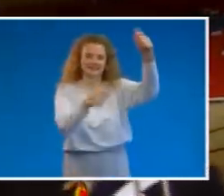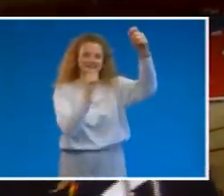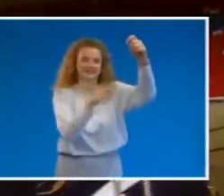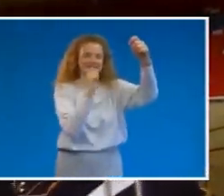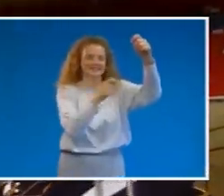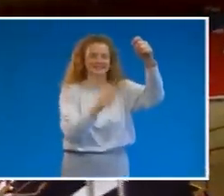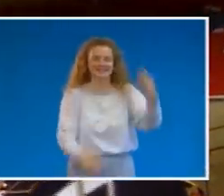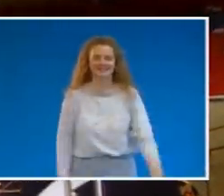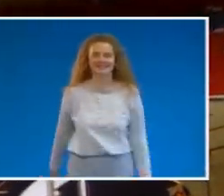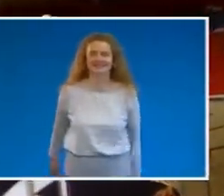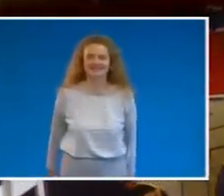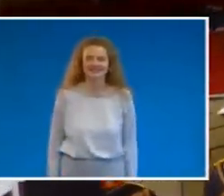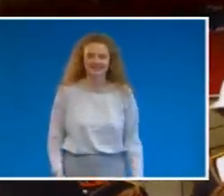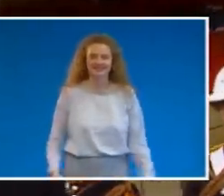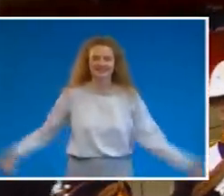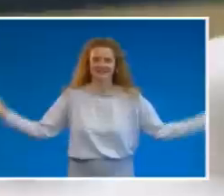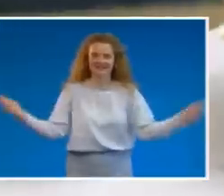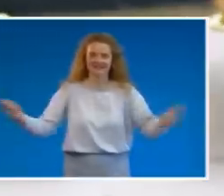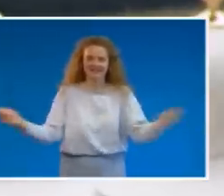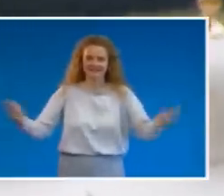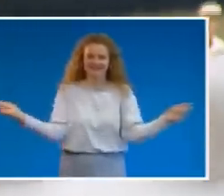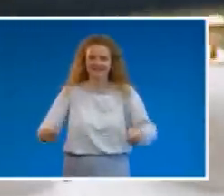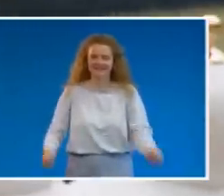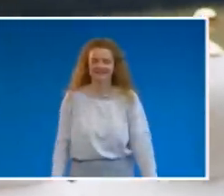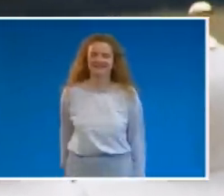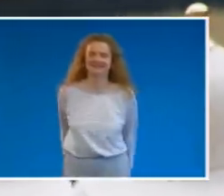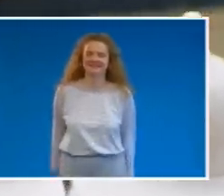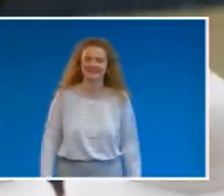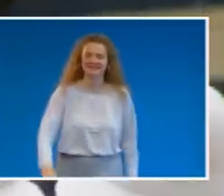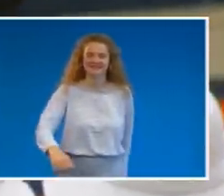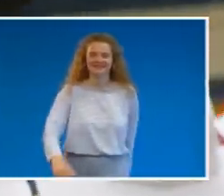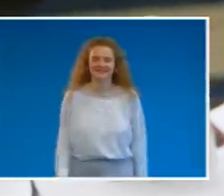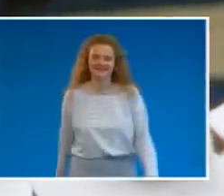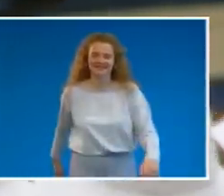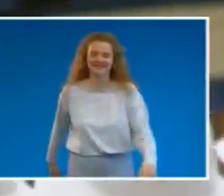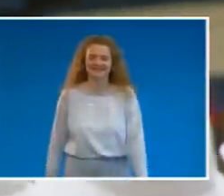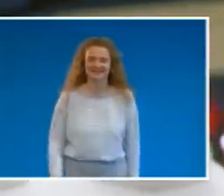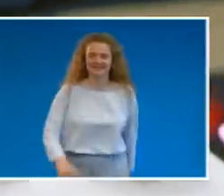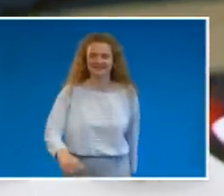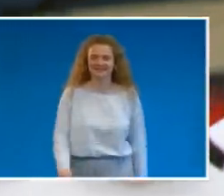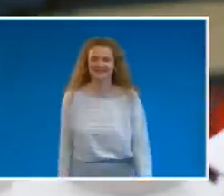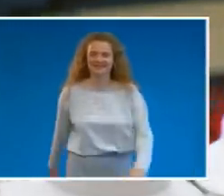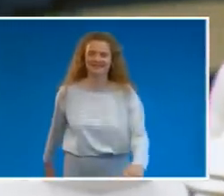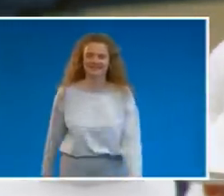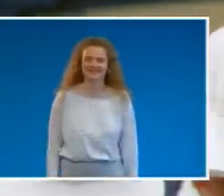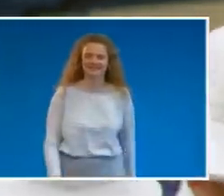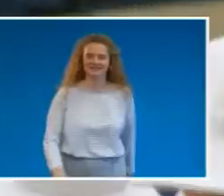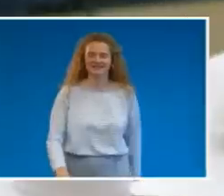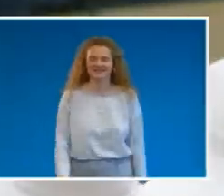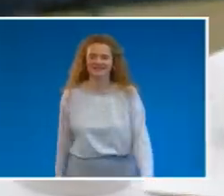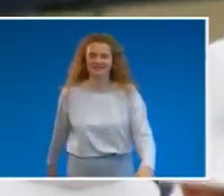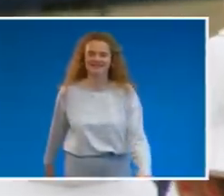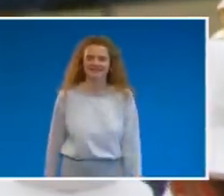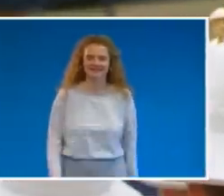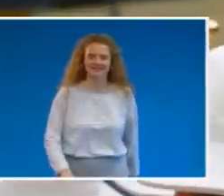trumpet. Ting, ting, ting goes the triangle. Boom, boom, boom goes the big bass drum, and that's the way we do